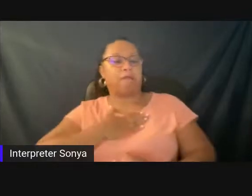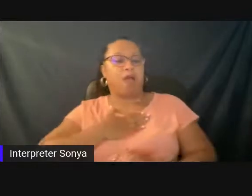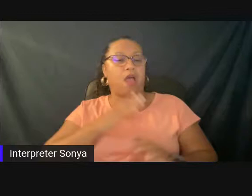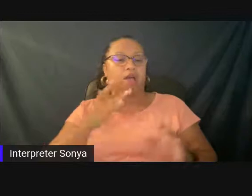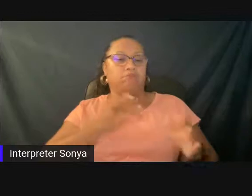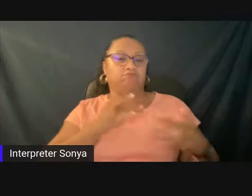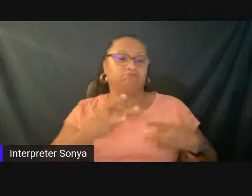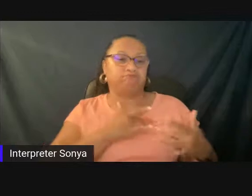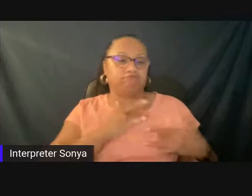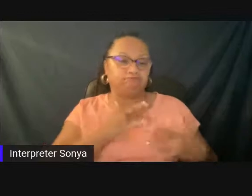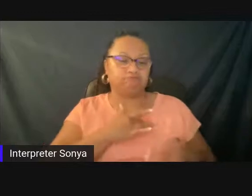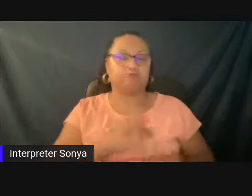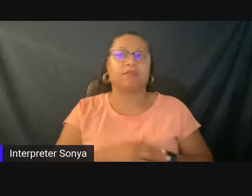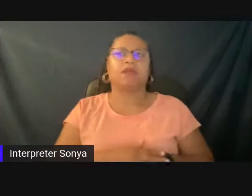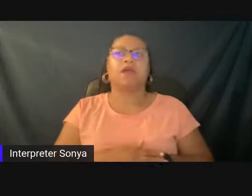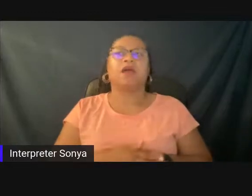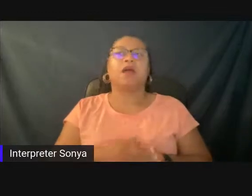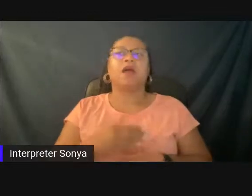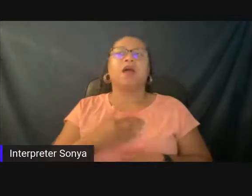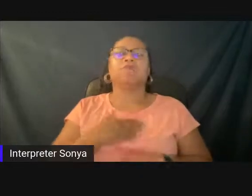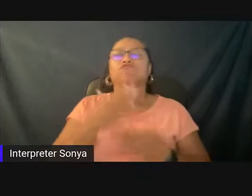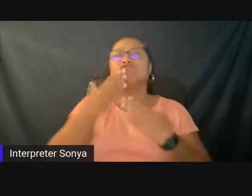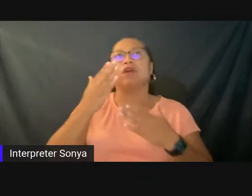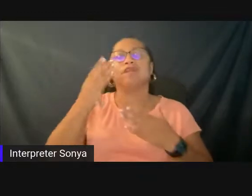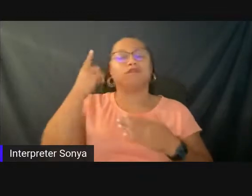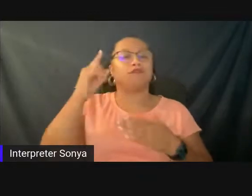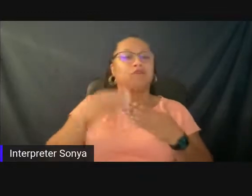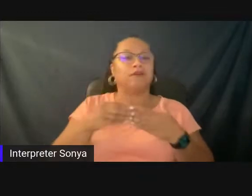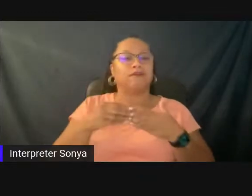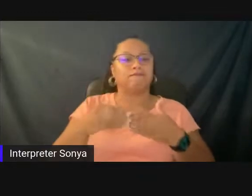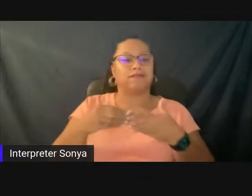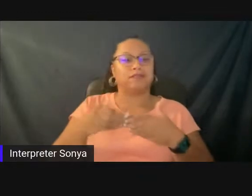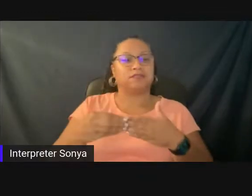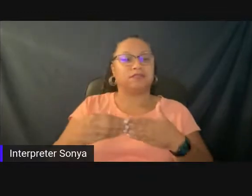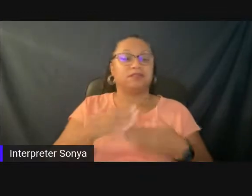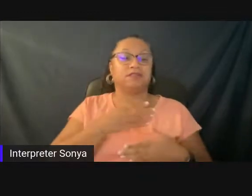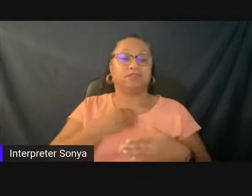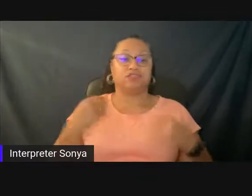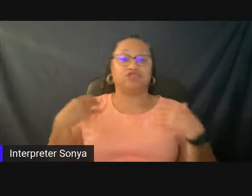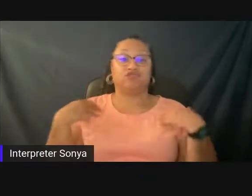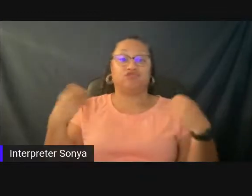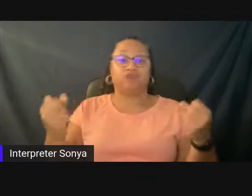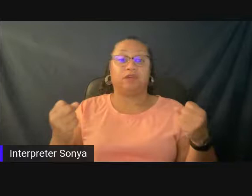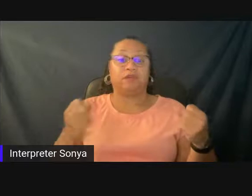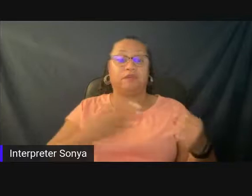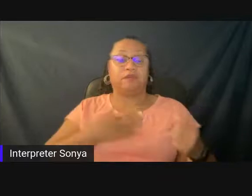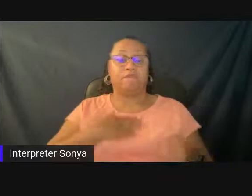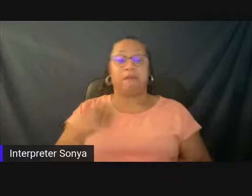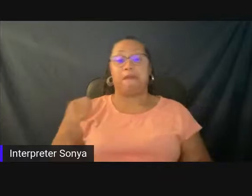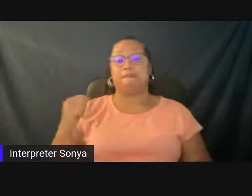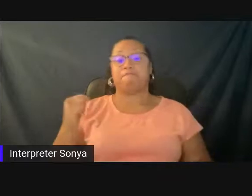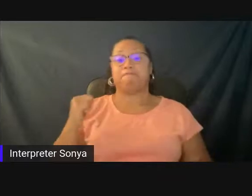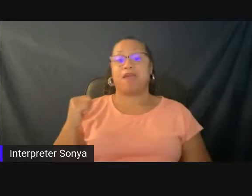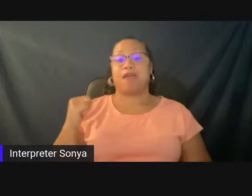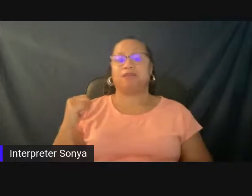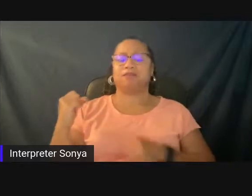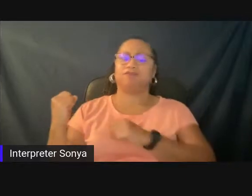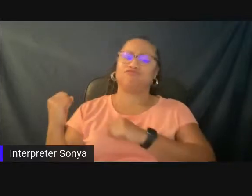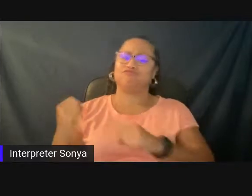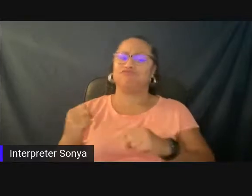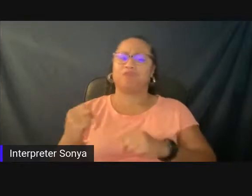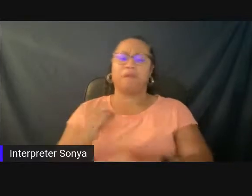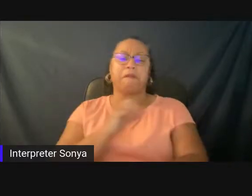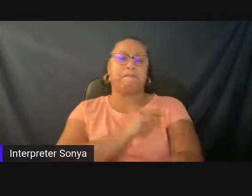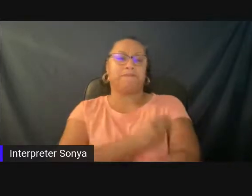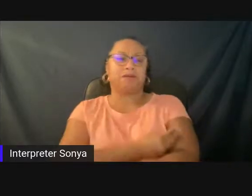I am grateful for the flexibility and strength of my back's mighty muscles. I